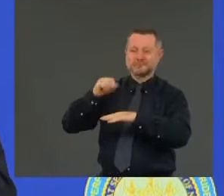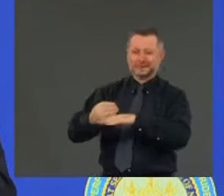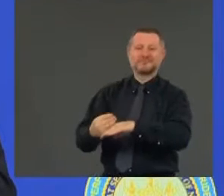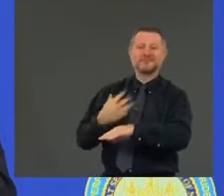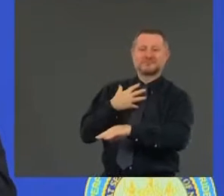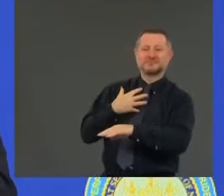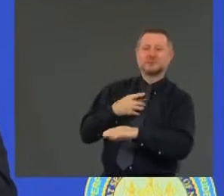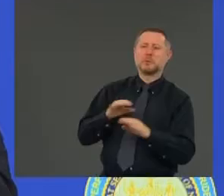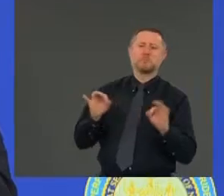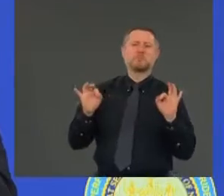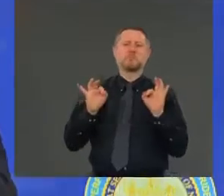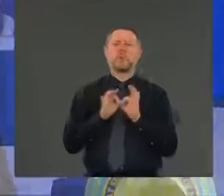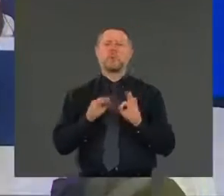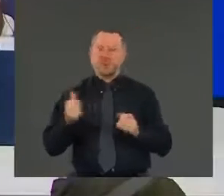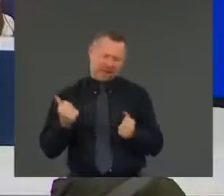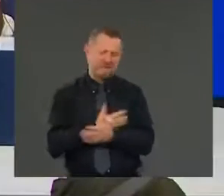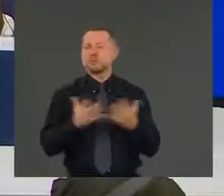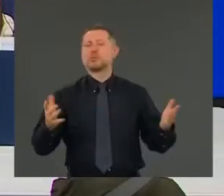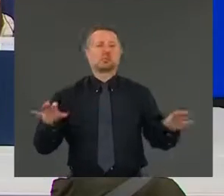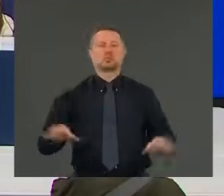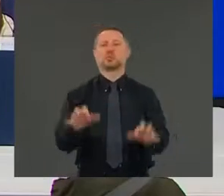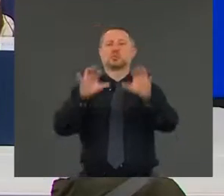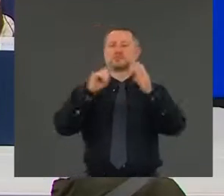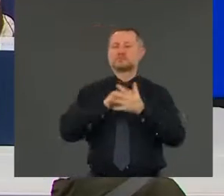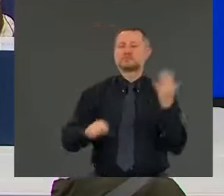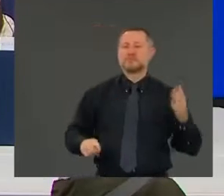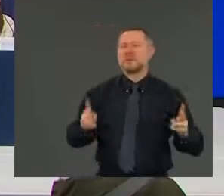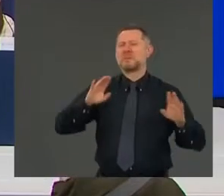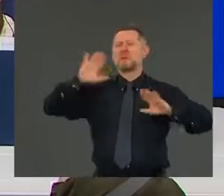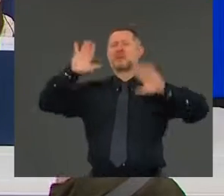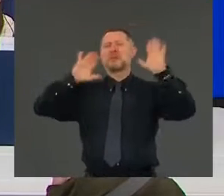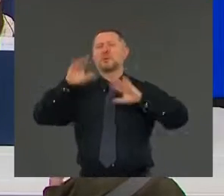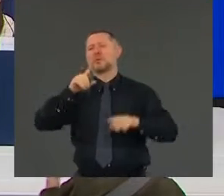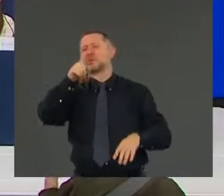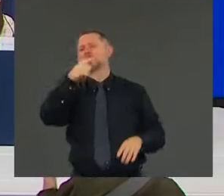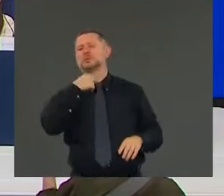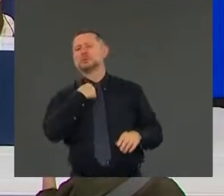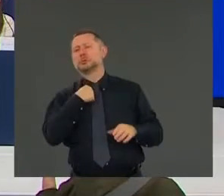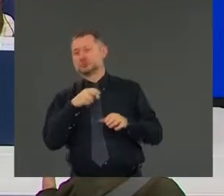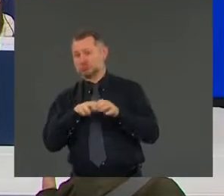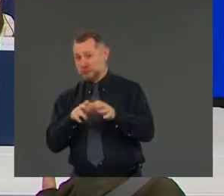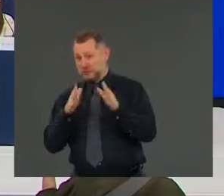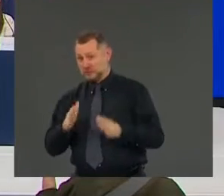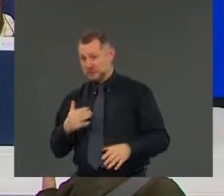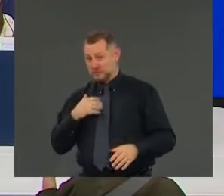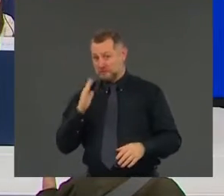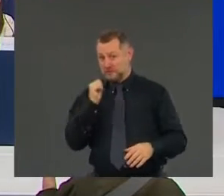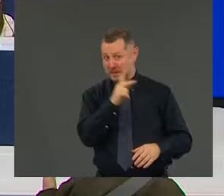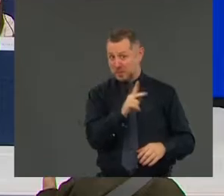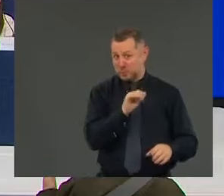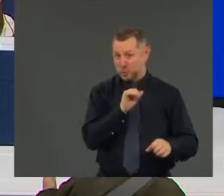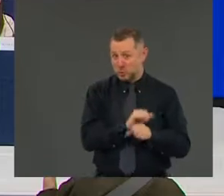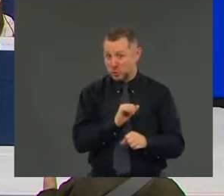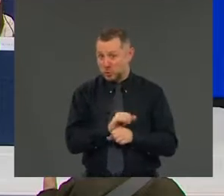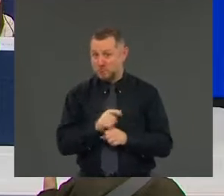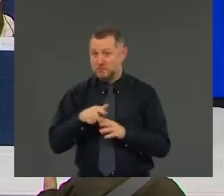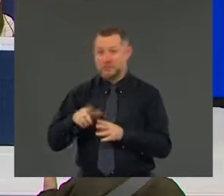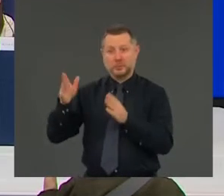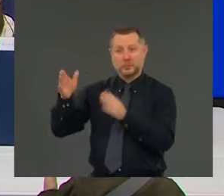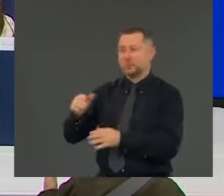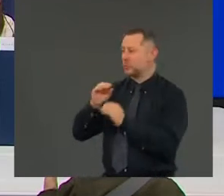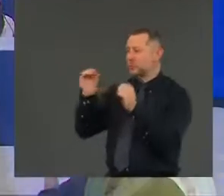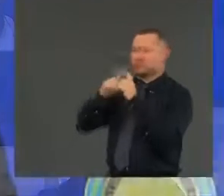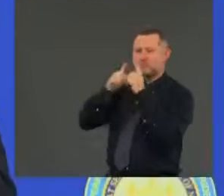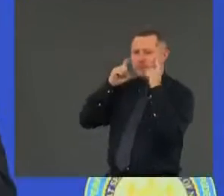can. And that's what we're doing. What do you think a rider should do if they're going back to work and there's someone on their train who's not wearing a mask?